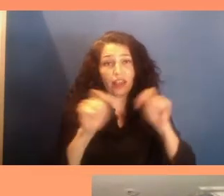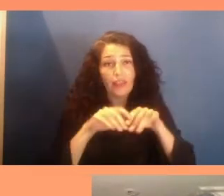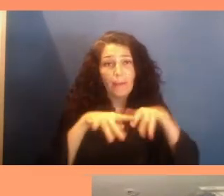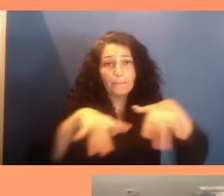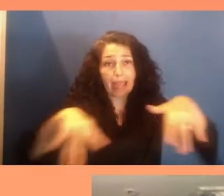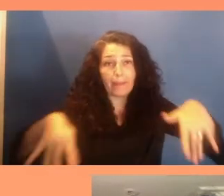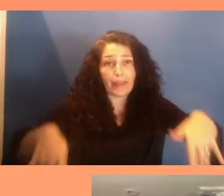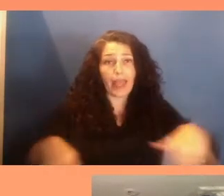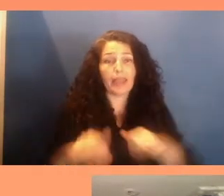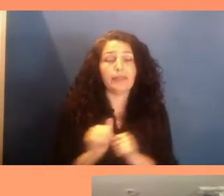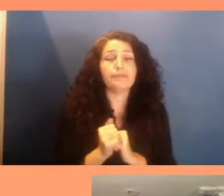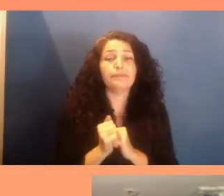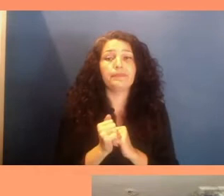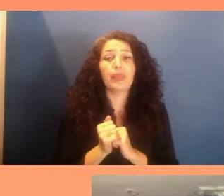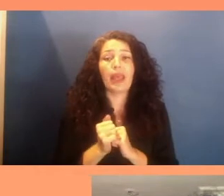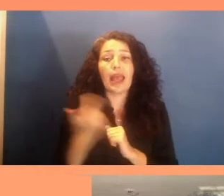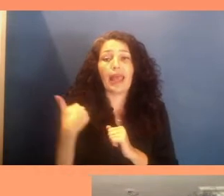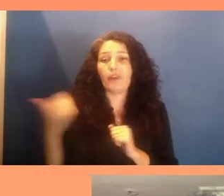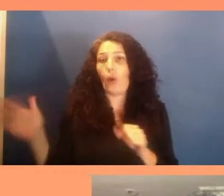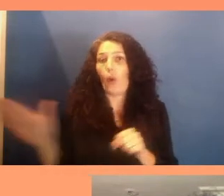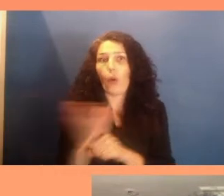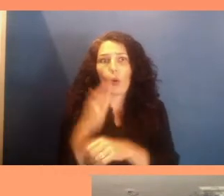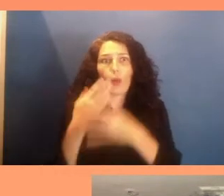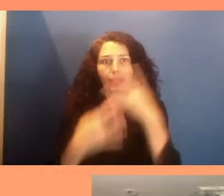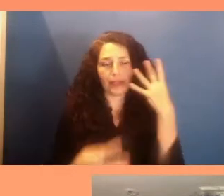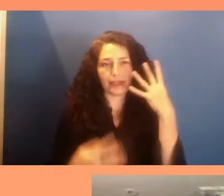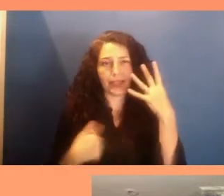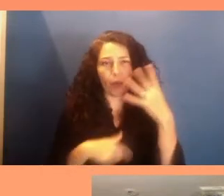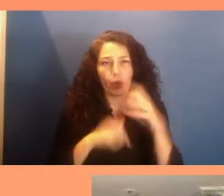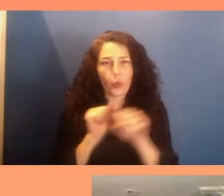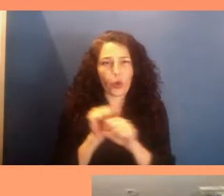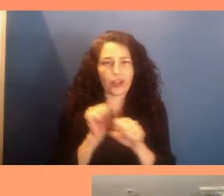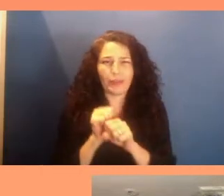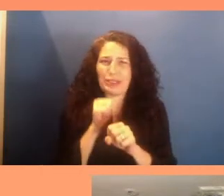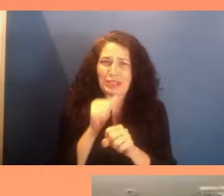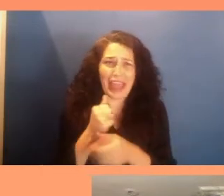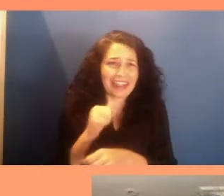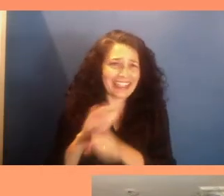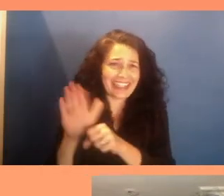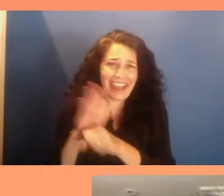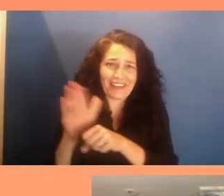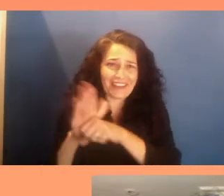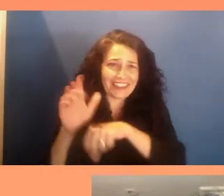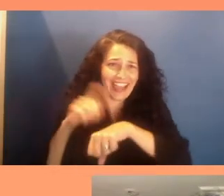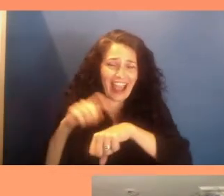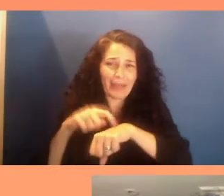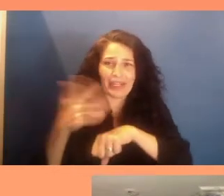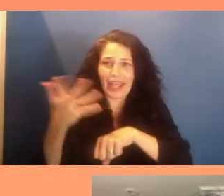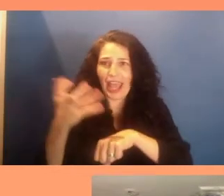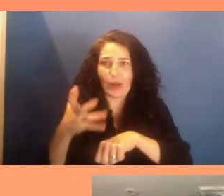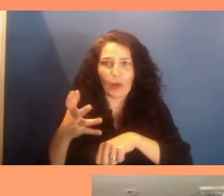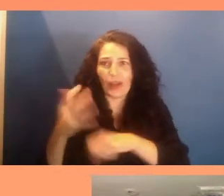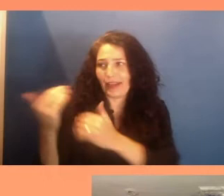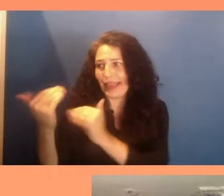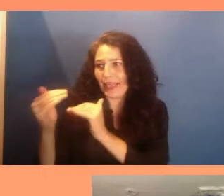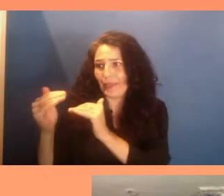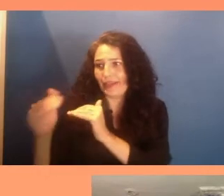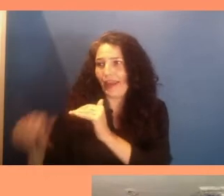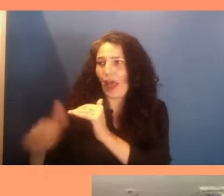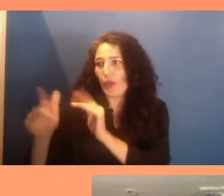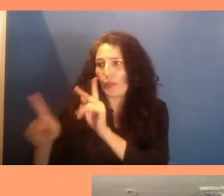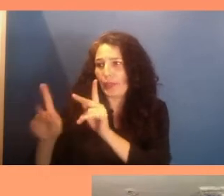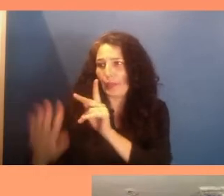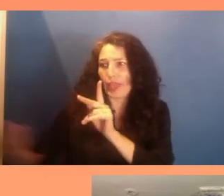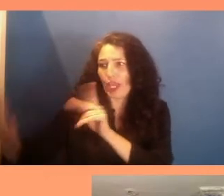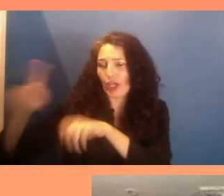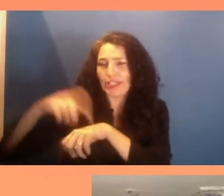industry. I have a whole list of things that we're working on, but we don't have time, and I don't want to cut off everyone who's going to come after me. So I will shortcut that